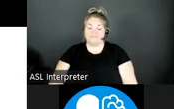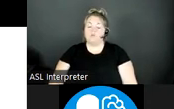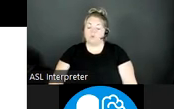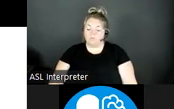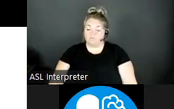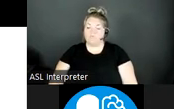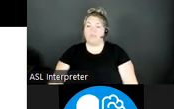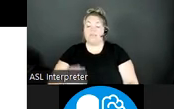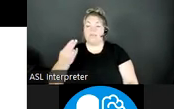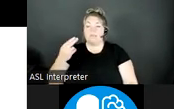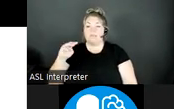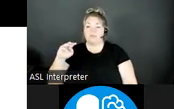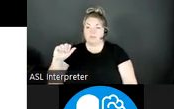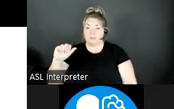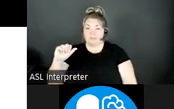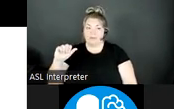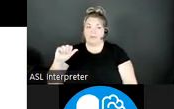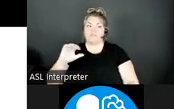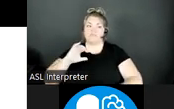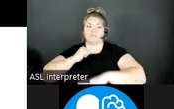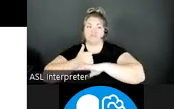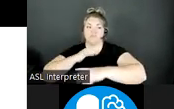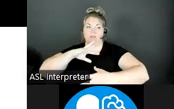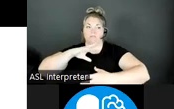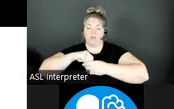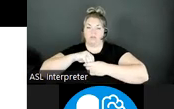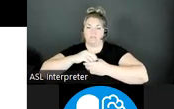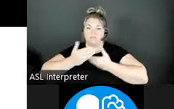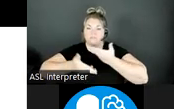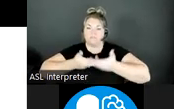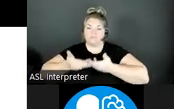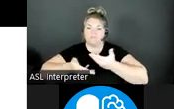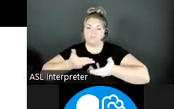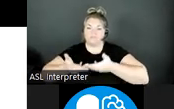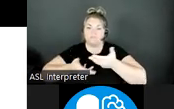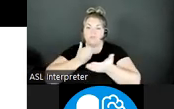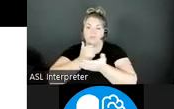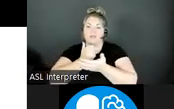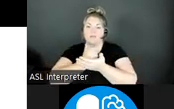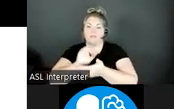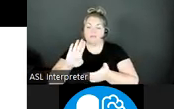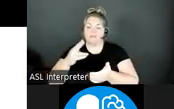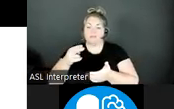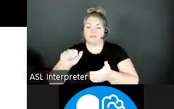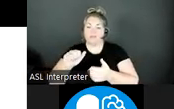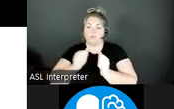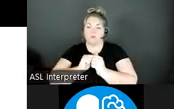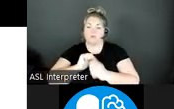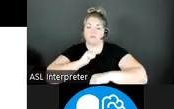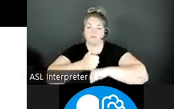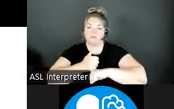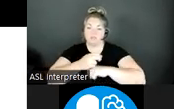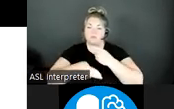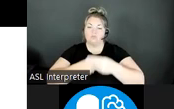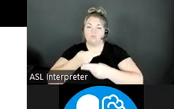So HMA has been involved in helping the BHA with implementation of the universal contract